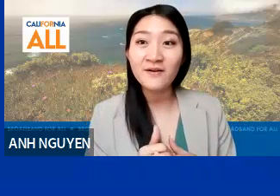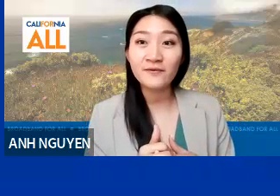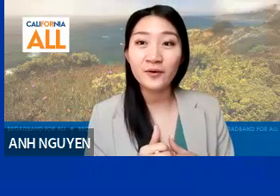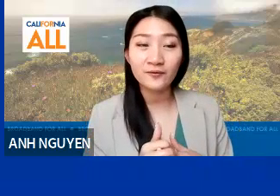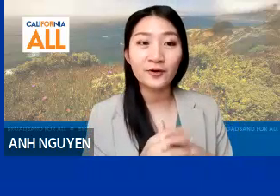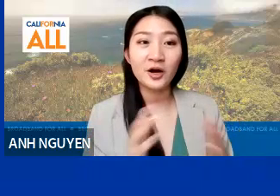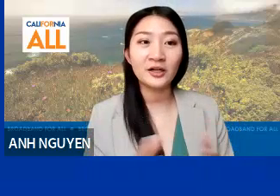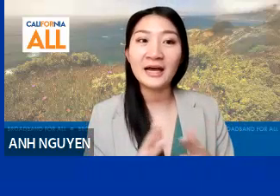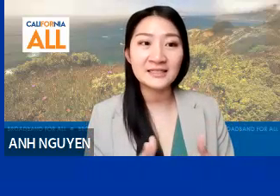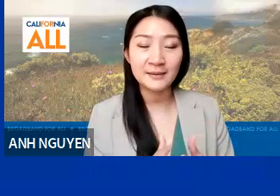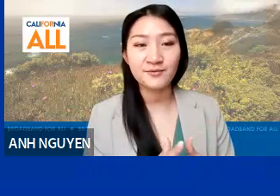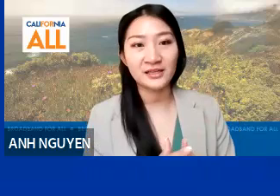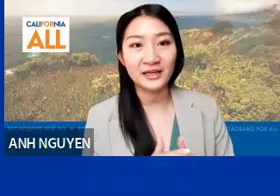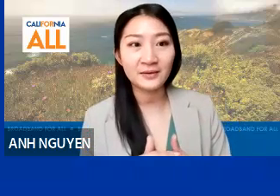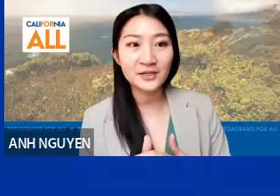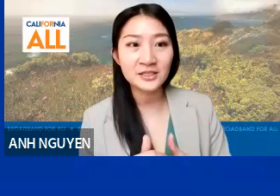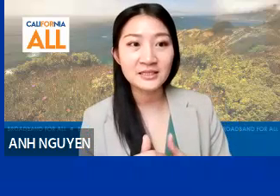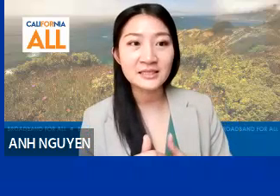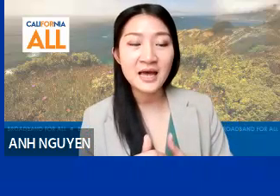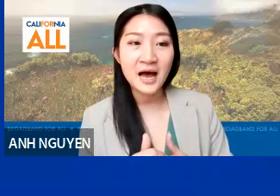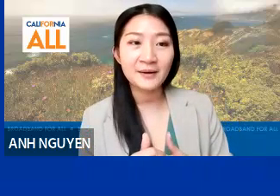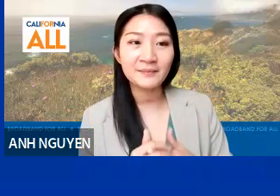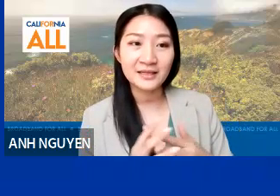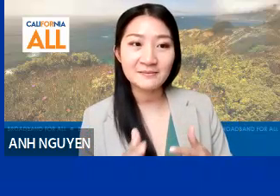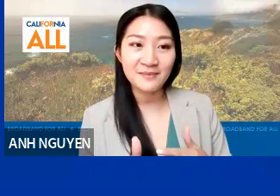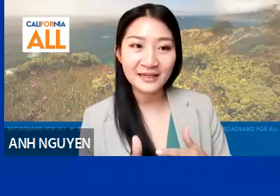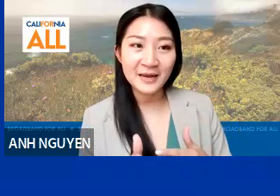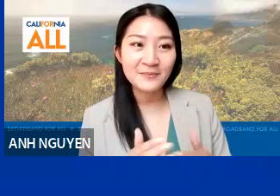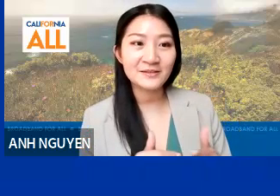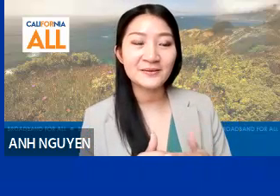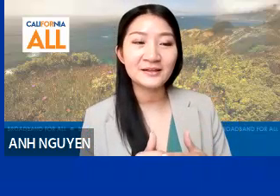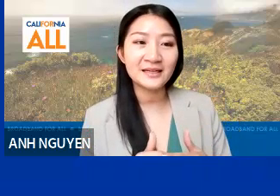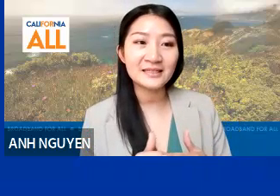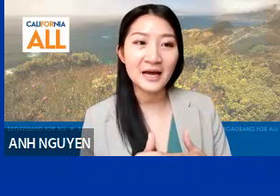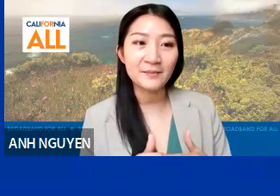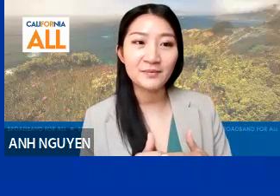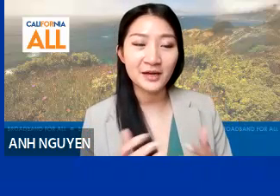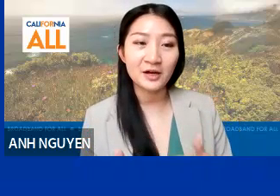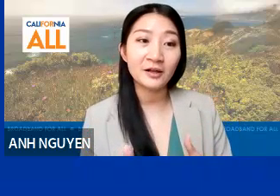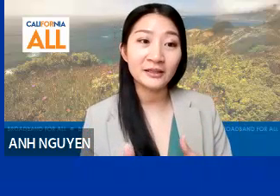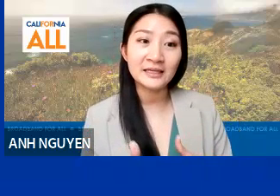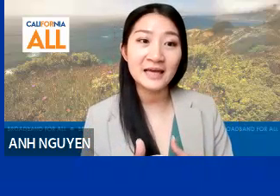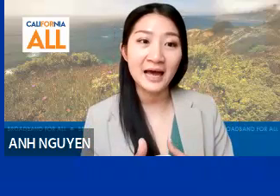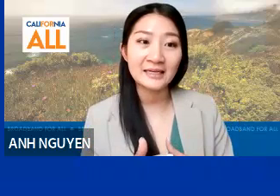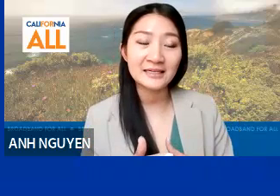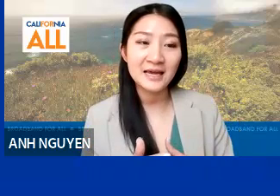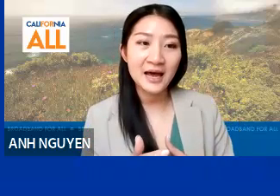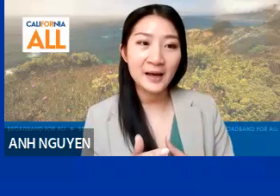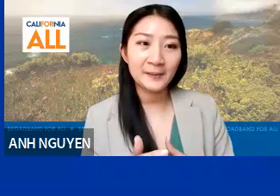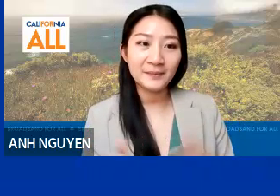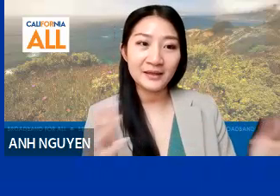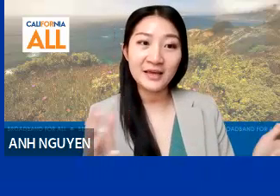digitalequity@state.ca.gov for all SDEP related questions. That's my name, as well as my colleagues